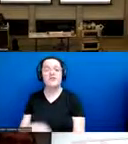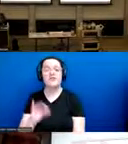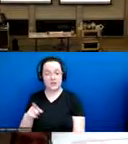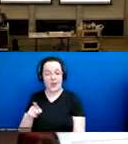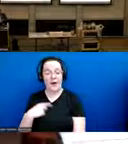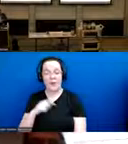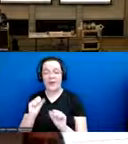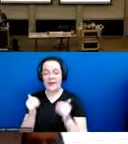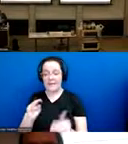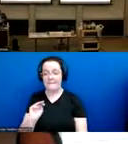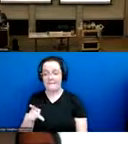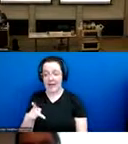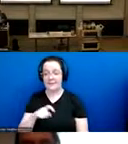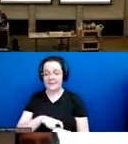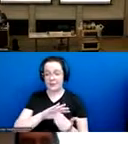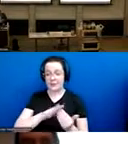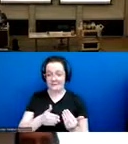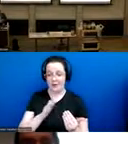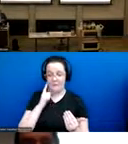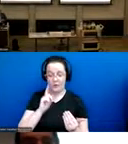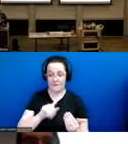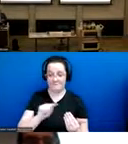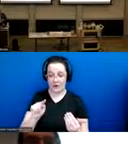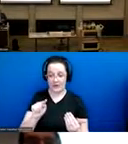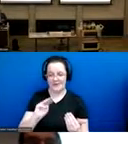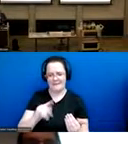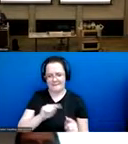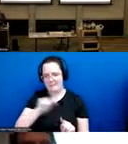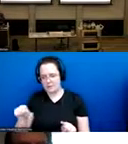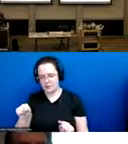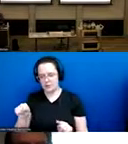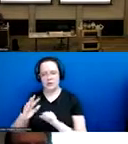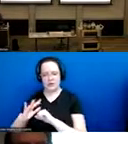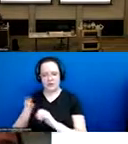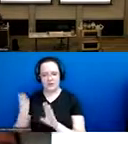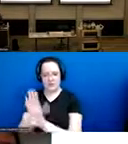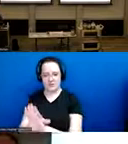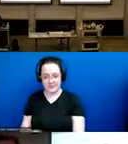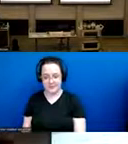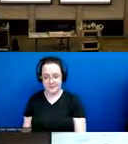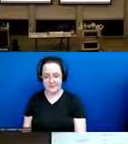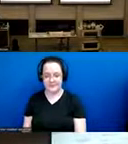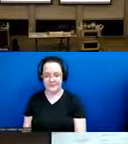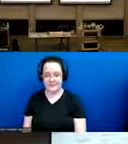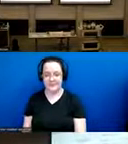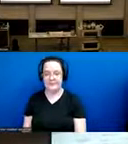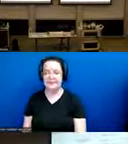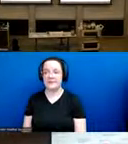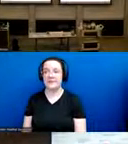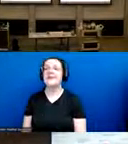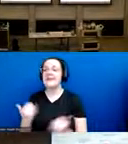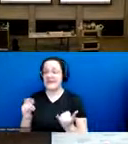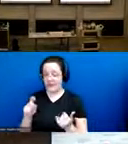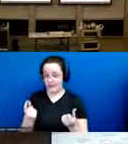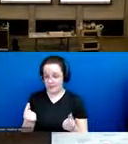temporal envelope of the photons into an atomic superposition of things, right? And then now what you have to do, right? You have to